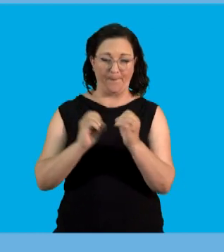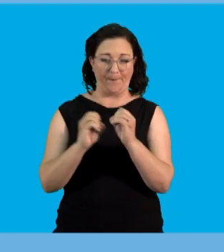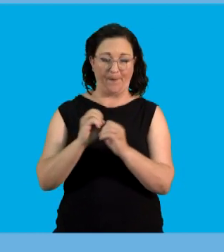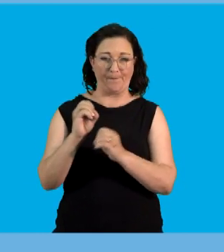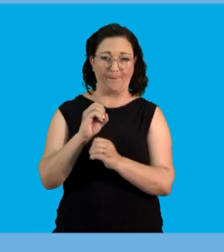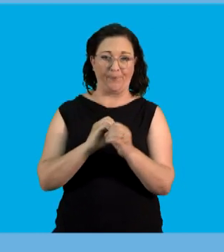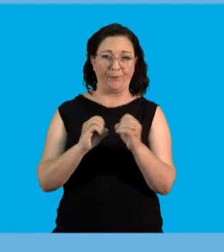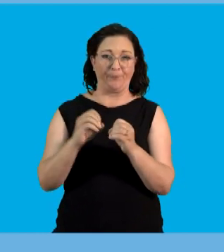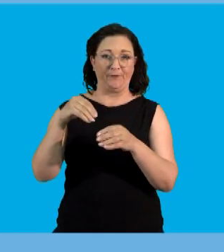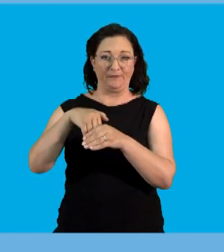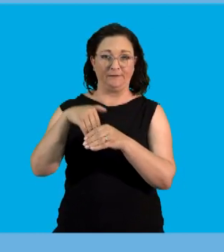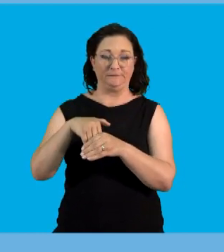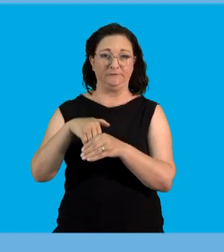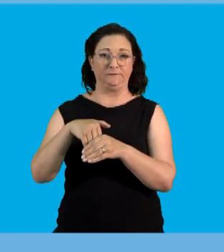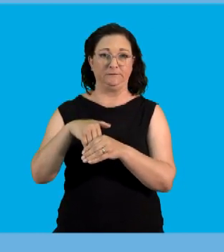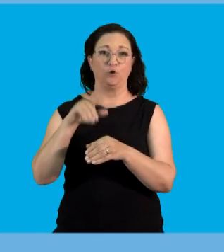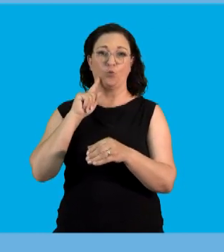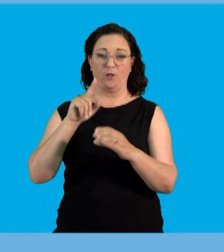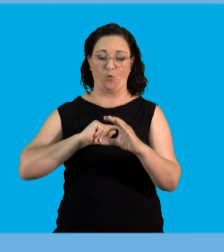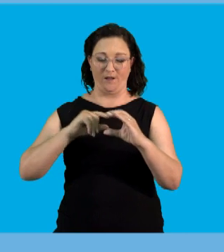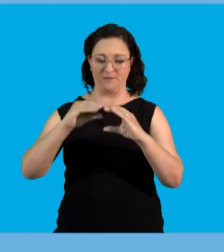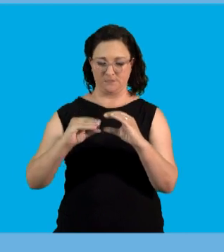other and with the inside of the container if they have